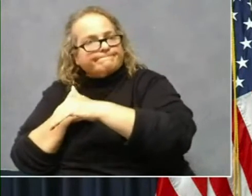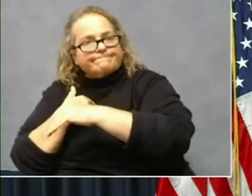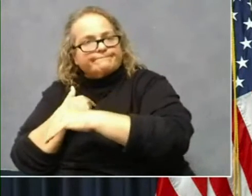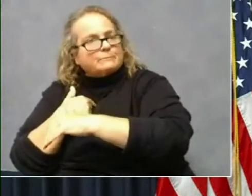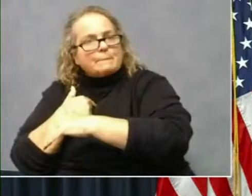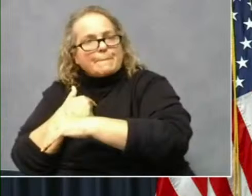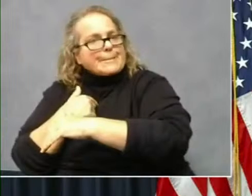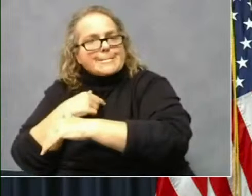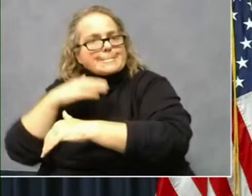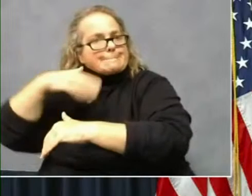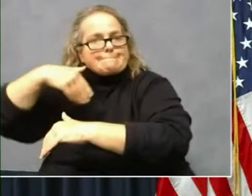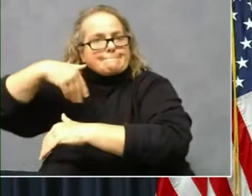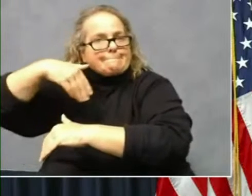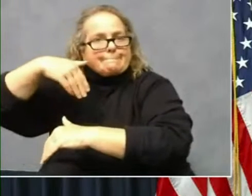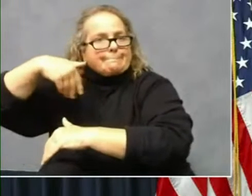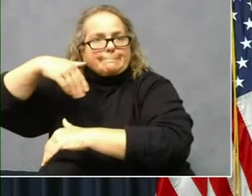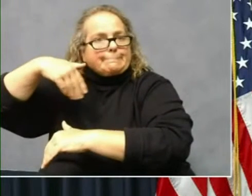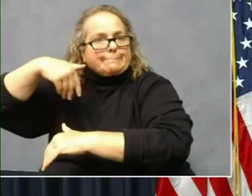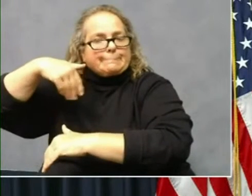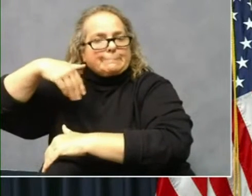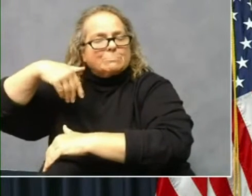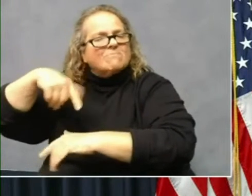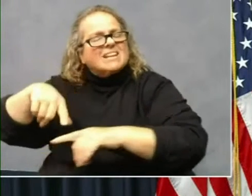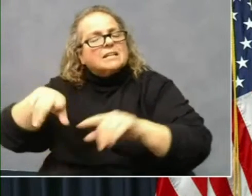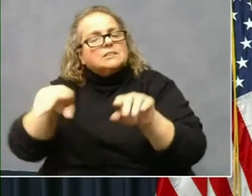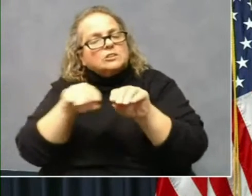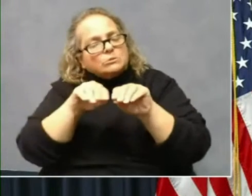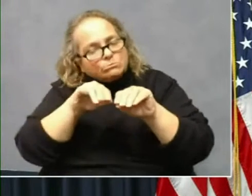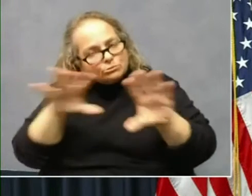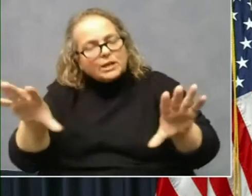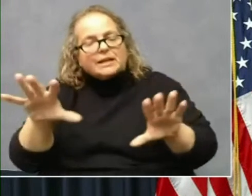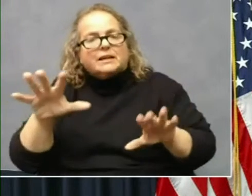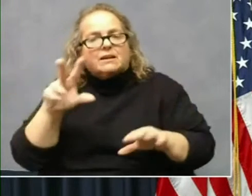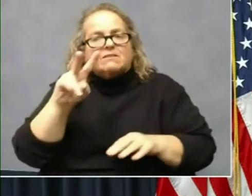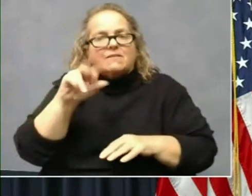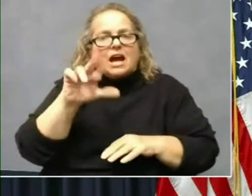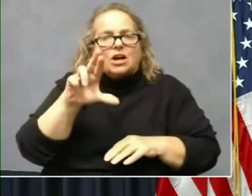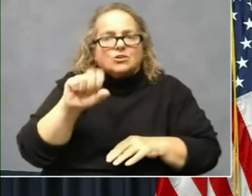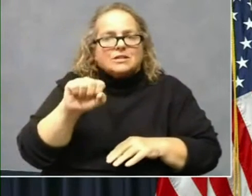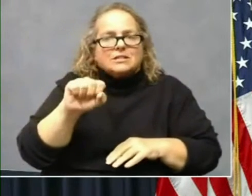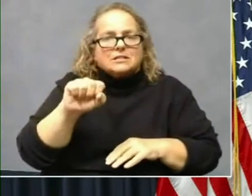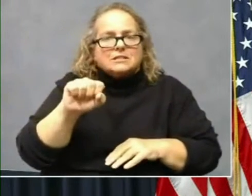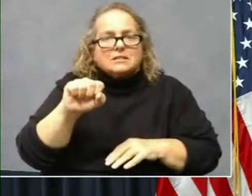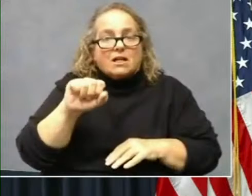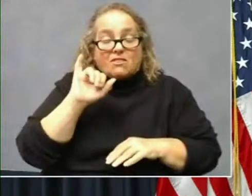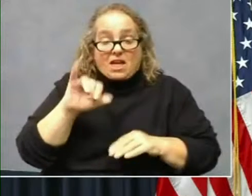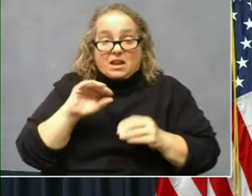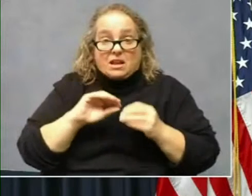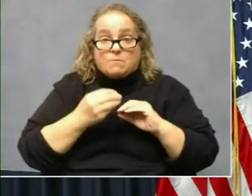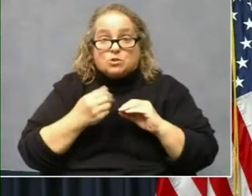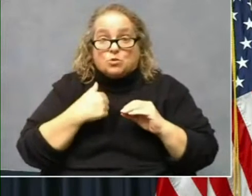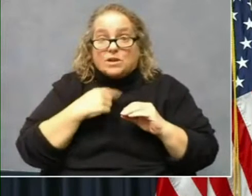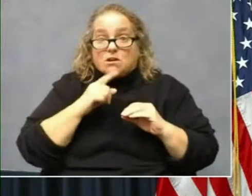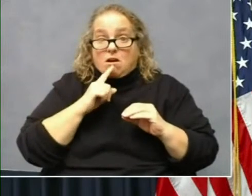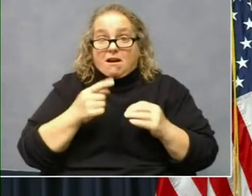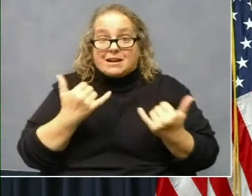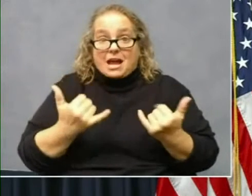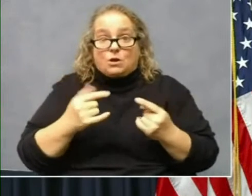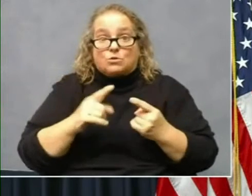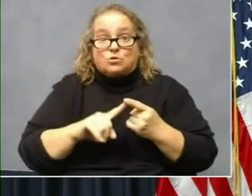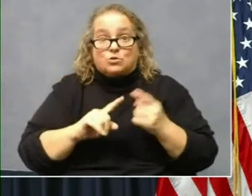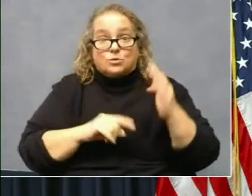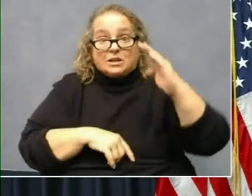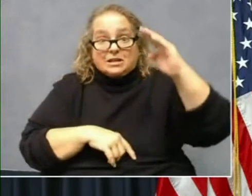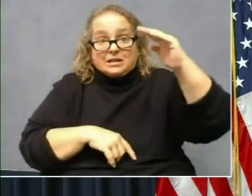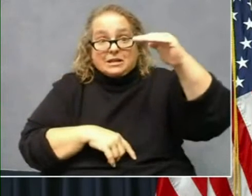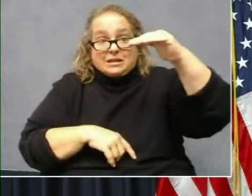spreading virus. The numbers that we are at now to decrease is pretty simple. We got to